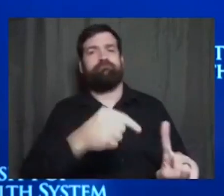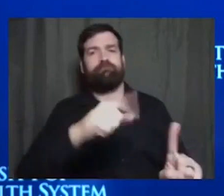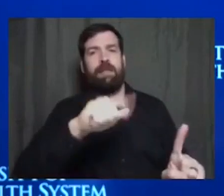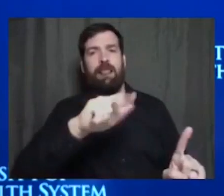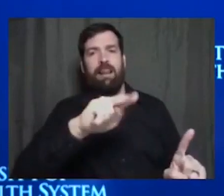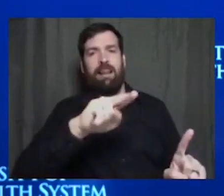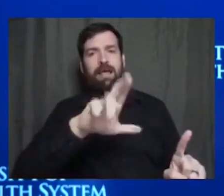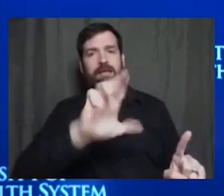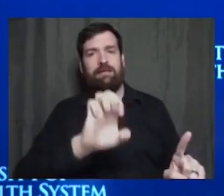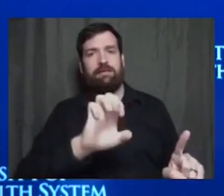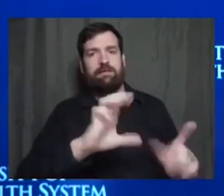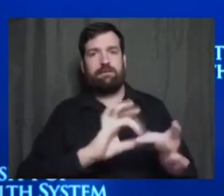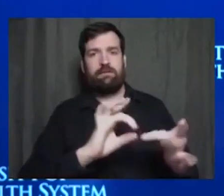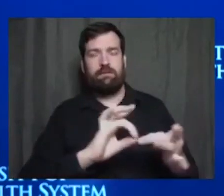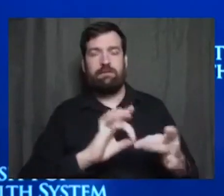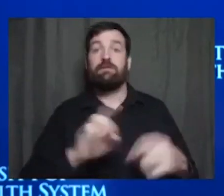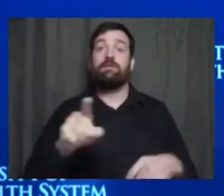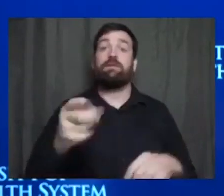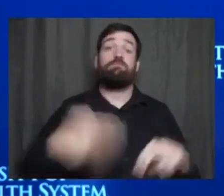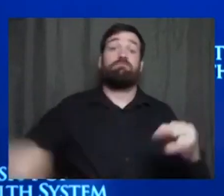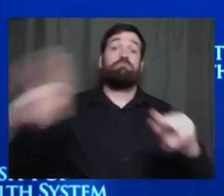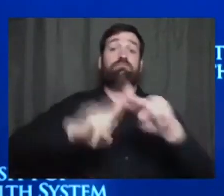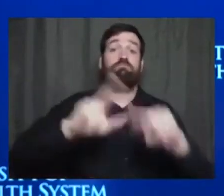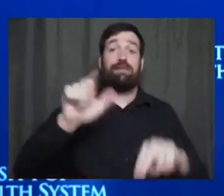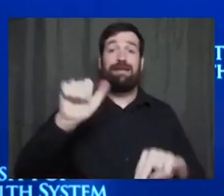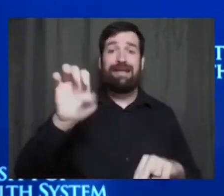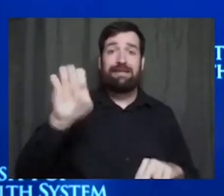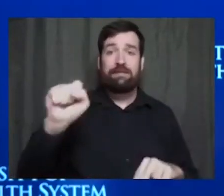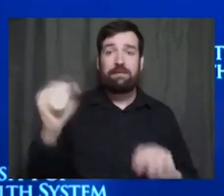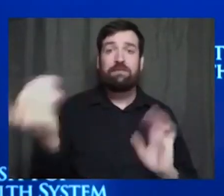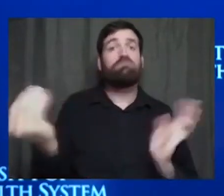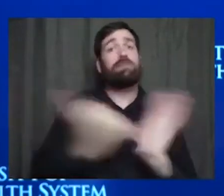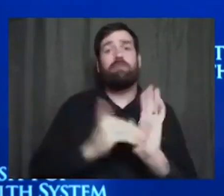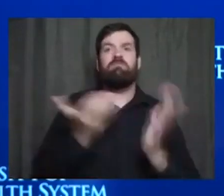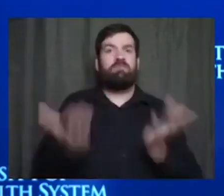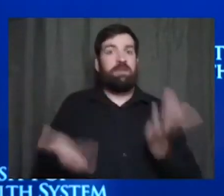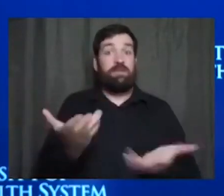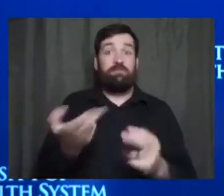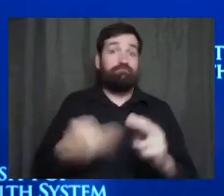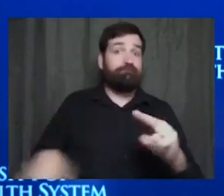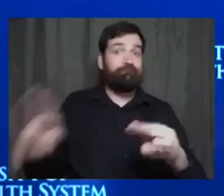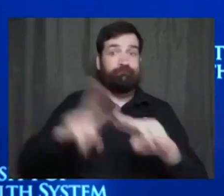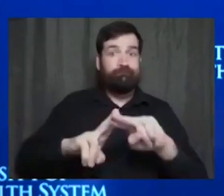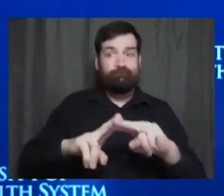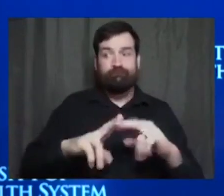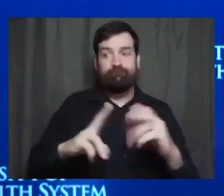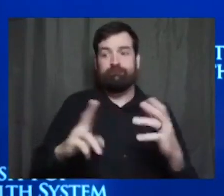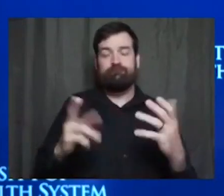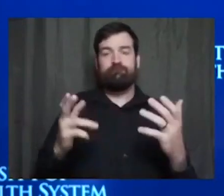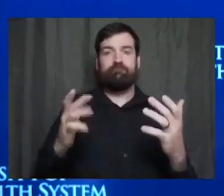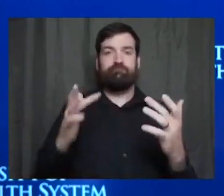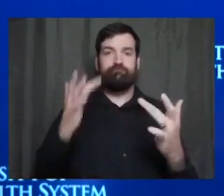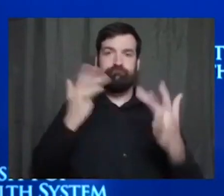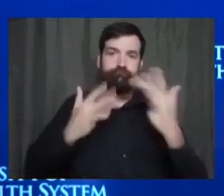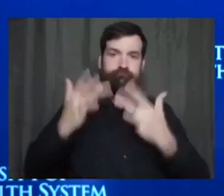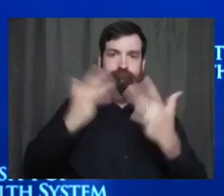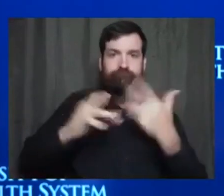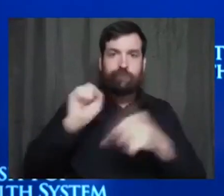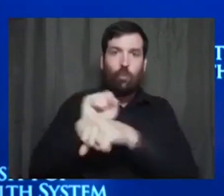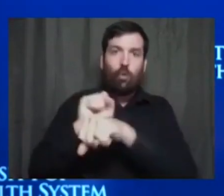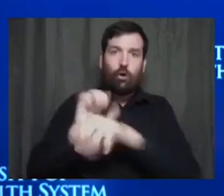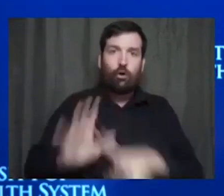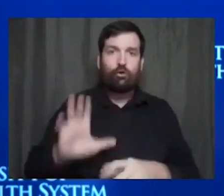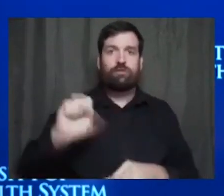is increased cases, again, maybe leading to increase in shortages of workers, supply chain workers,